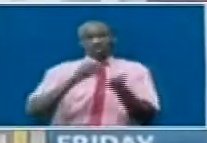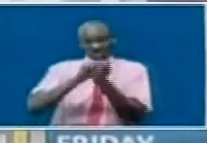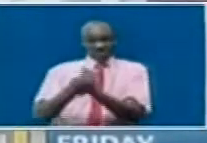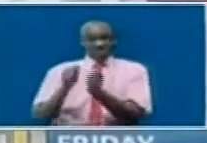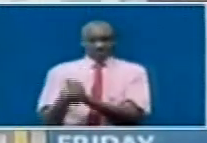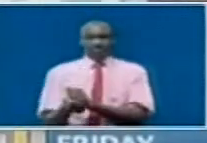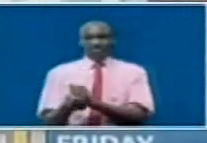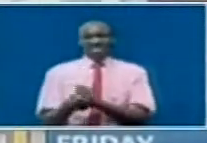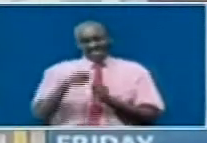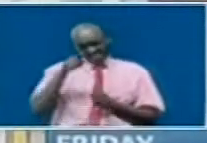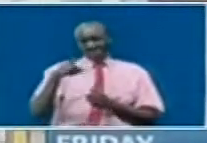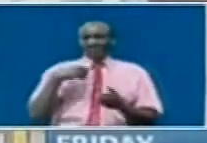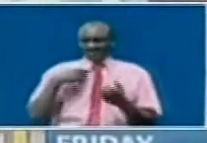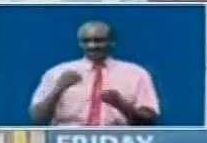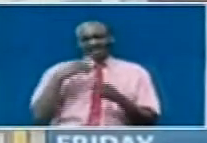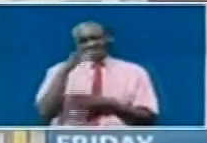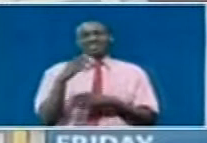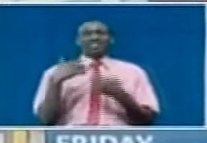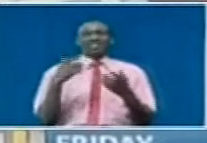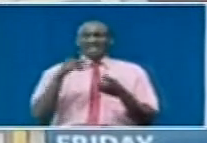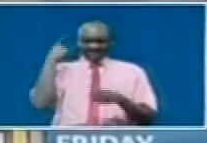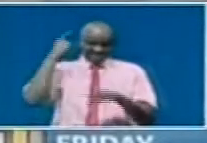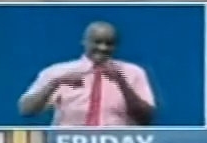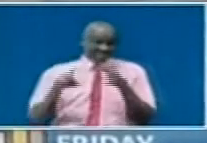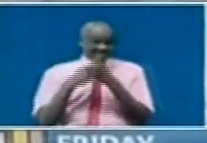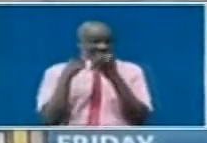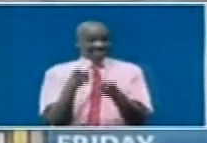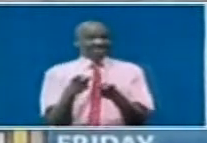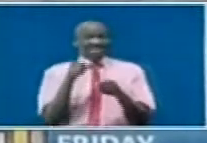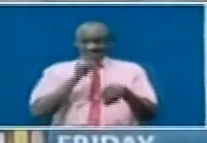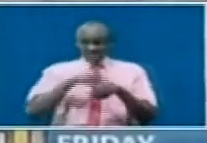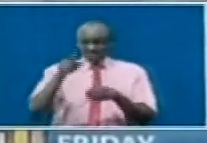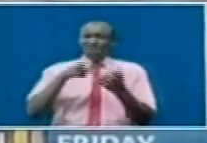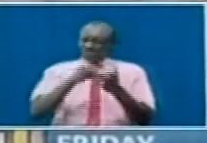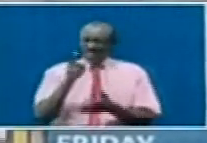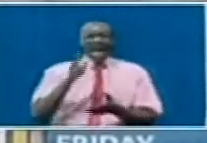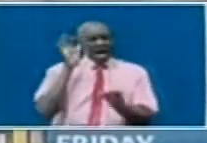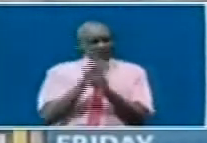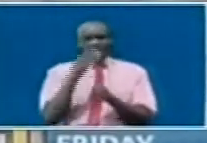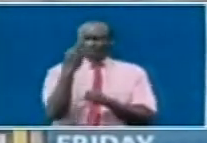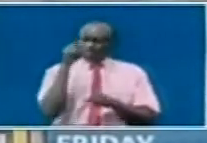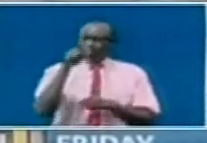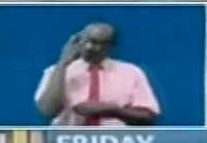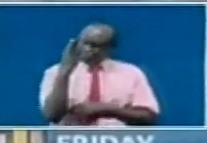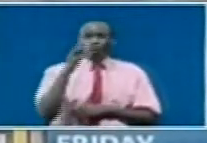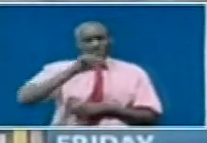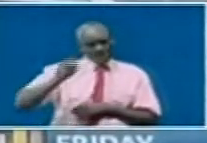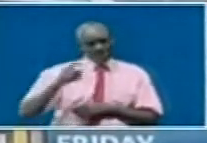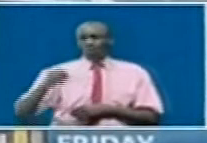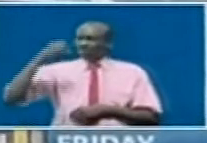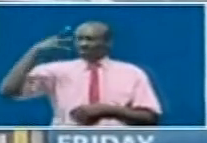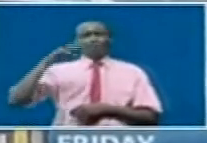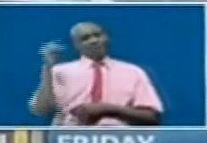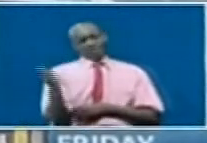changing. Strathmore's journey to green energy kicked off last year. At a time it was paying as much as 3.4 million shillings on power